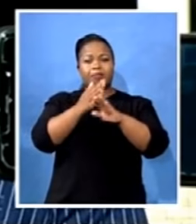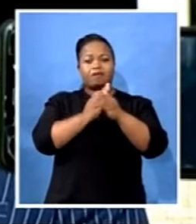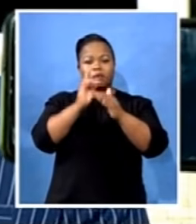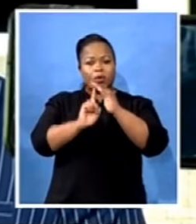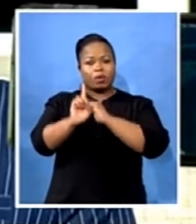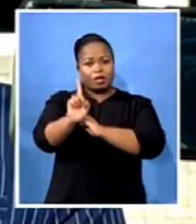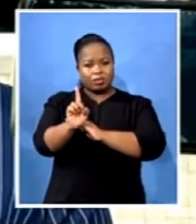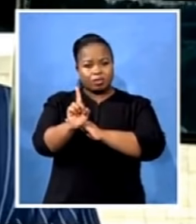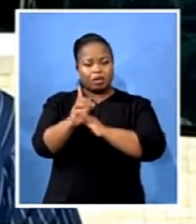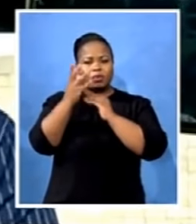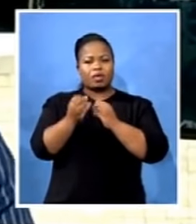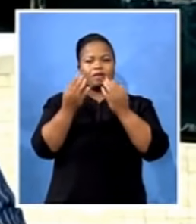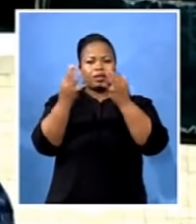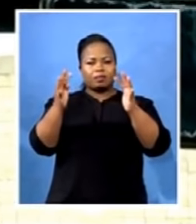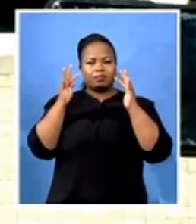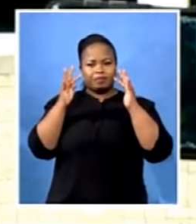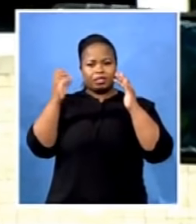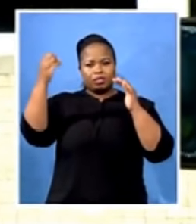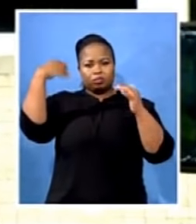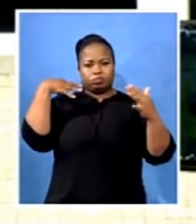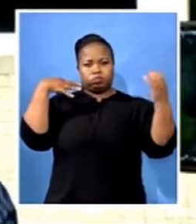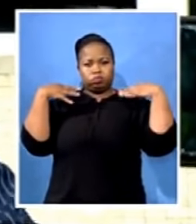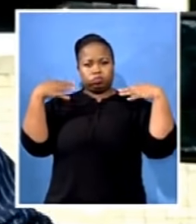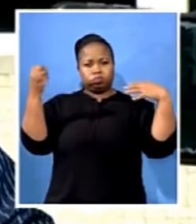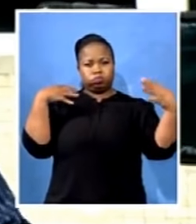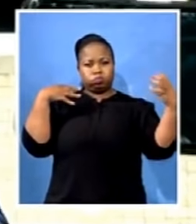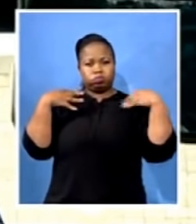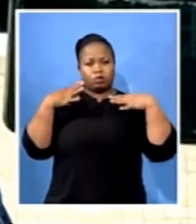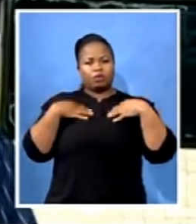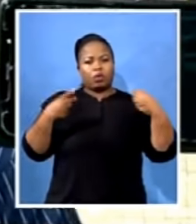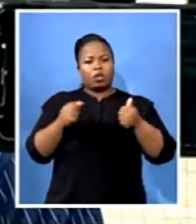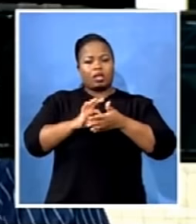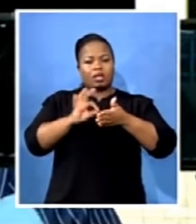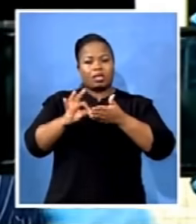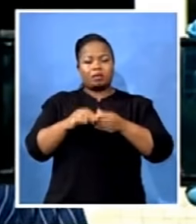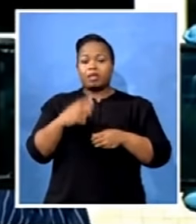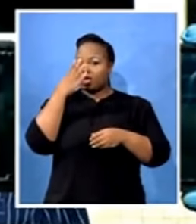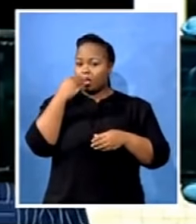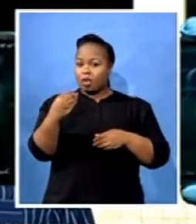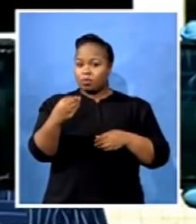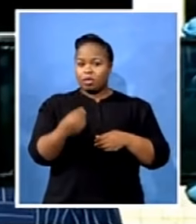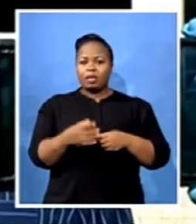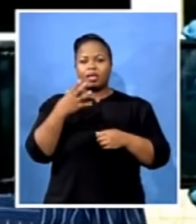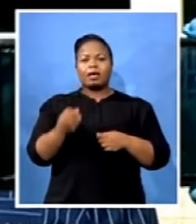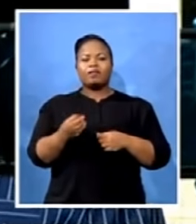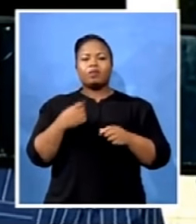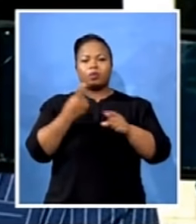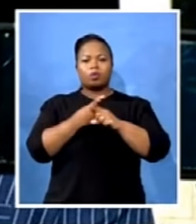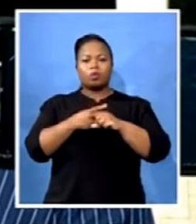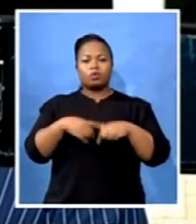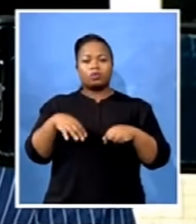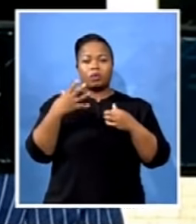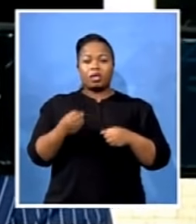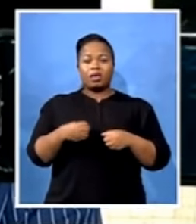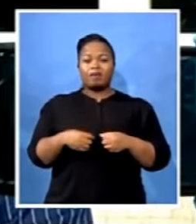disinfected. Gautrain itself, in terms of its carriages, they are disinfected. They do it manually now. They are going